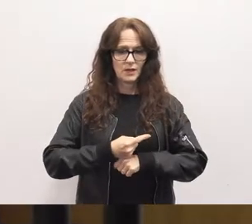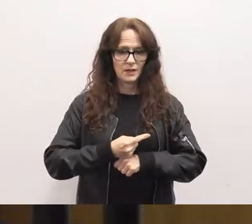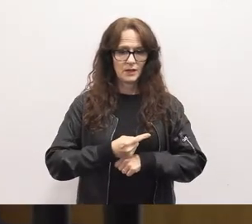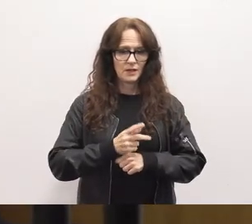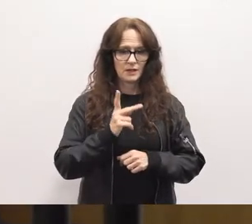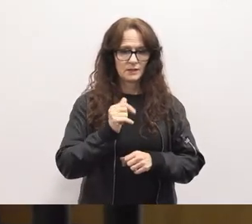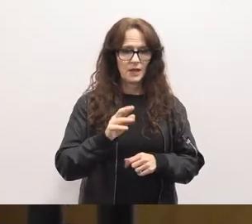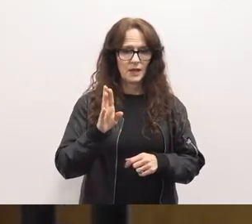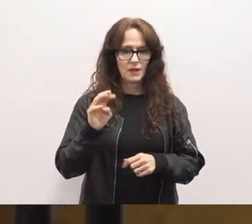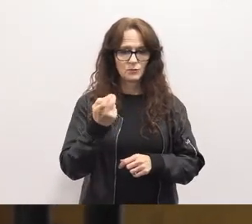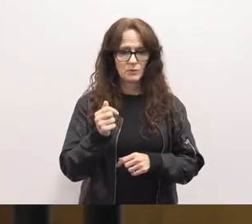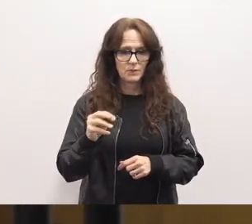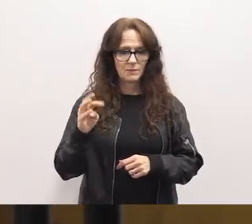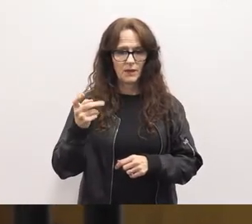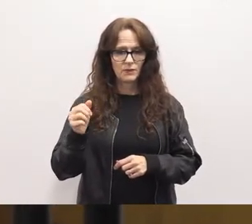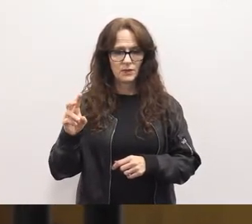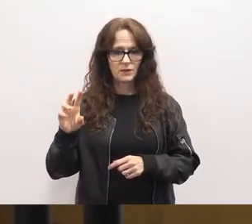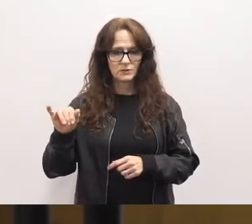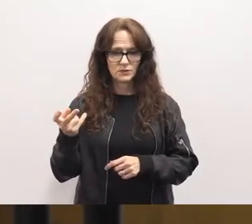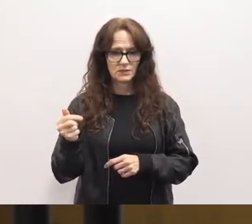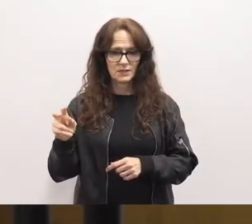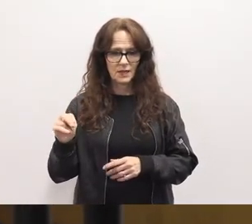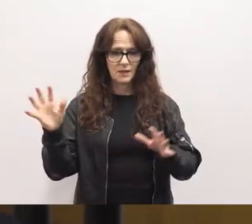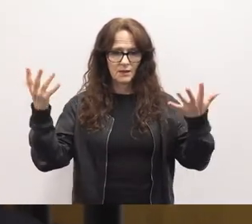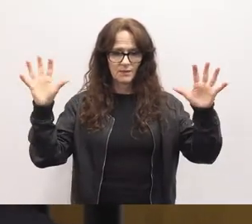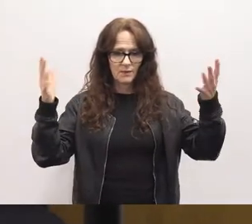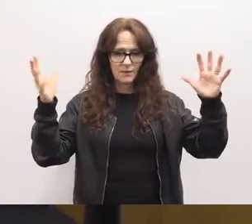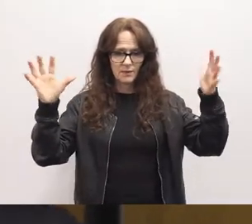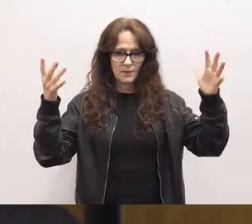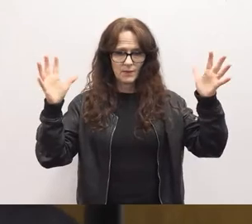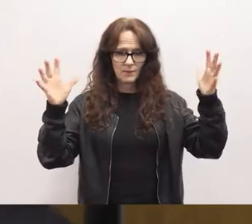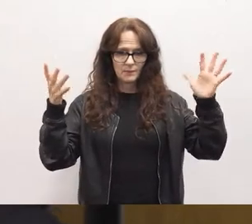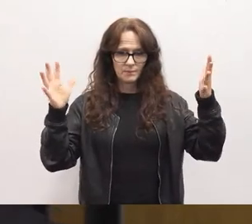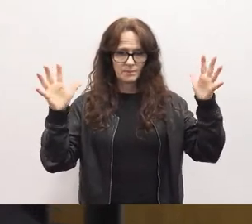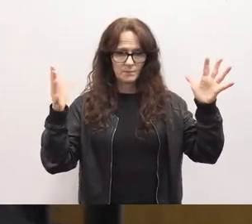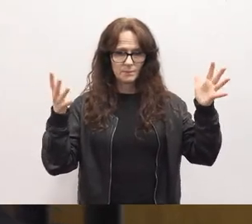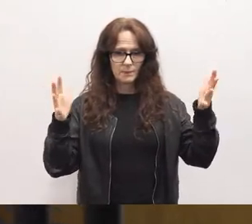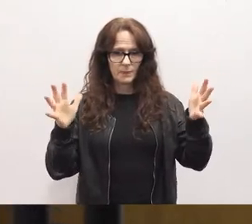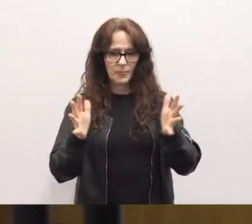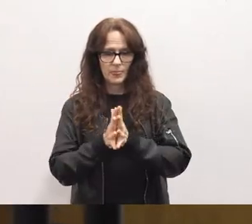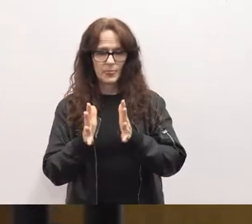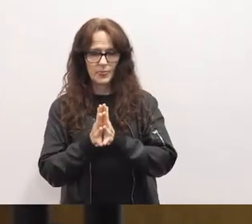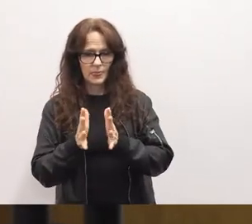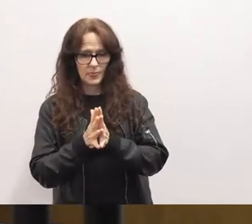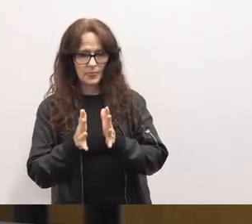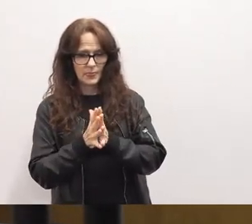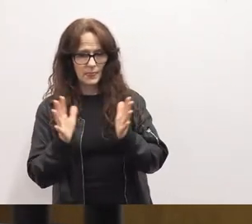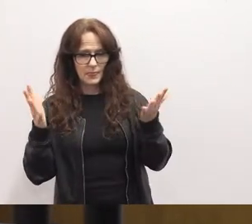Ruben, Matthew, Jacinda, and everybody in the audience. Let's give them a big round of applause.